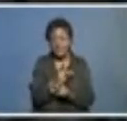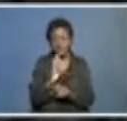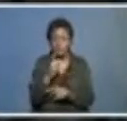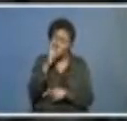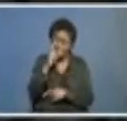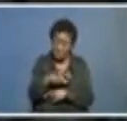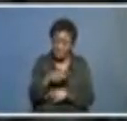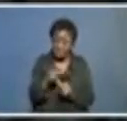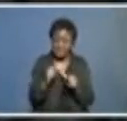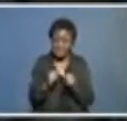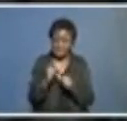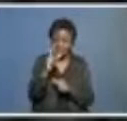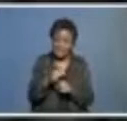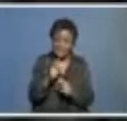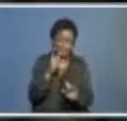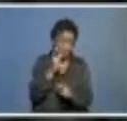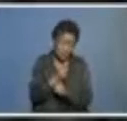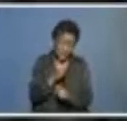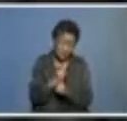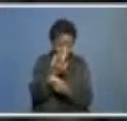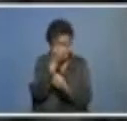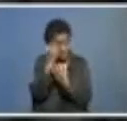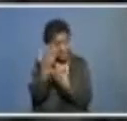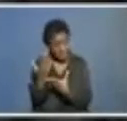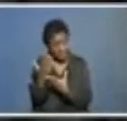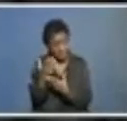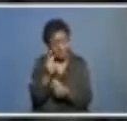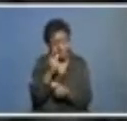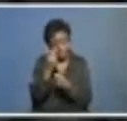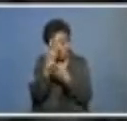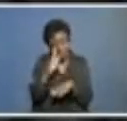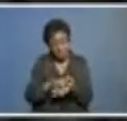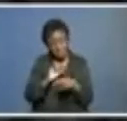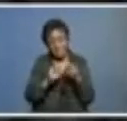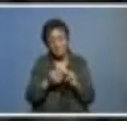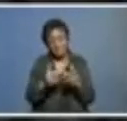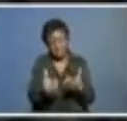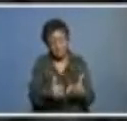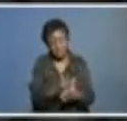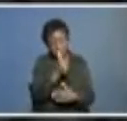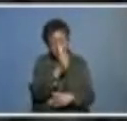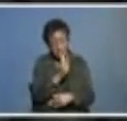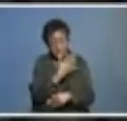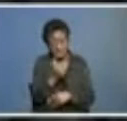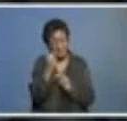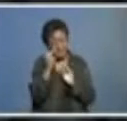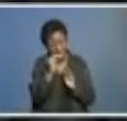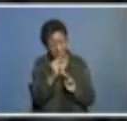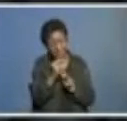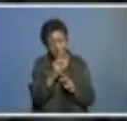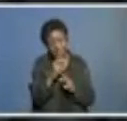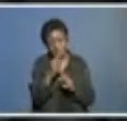need, but we still do need accurate information. We need information on the number of new patients they are seeing. We need information